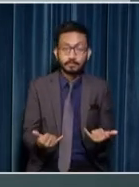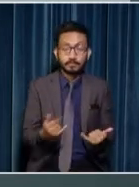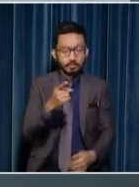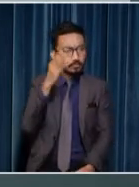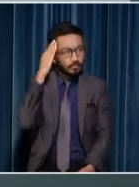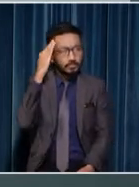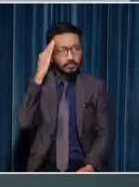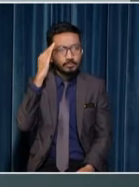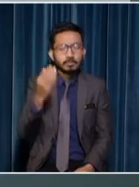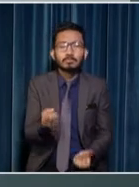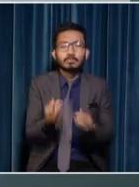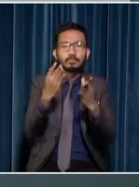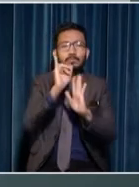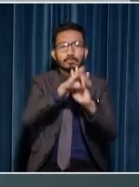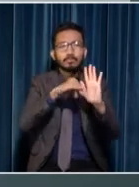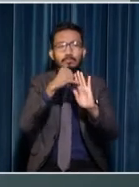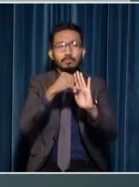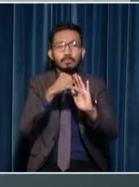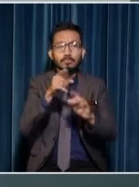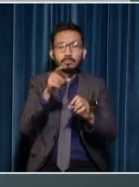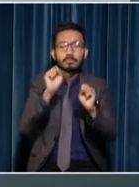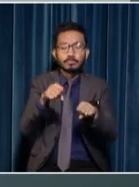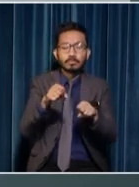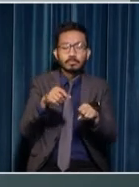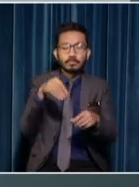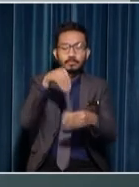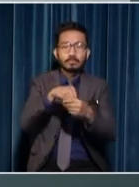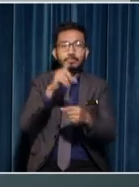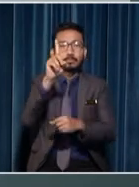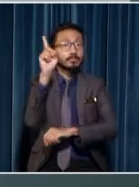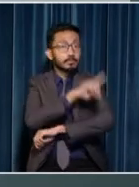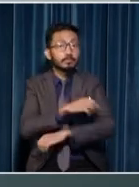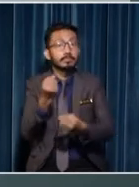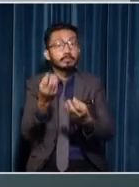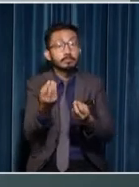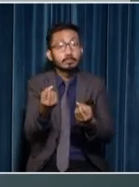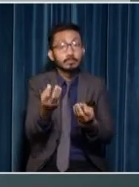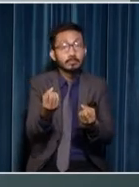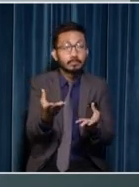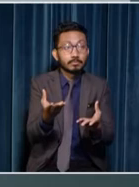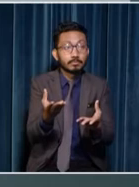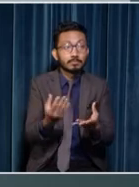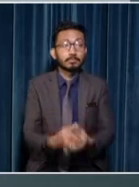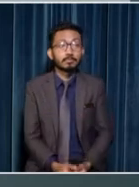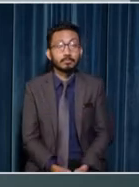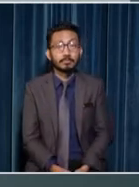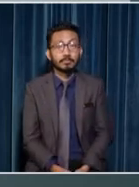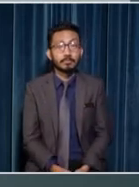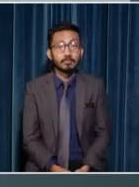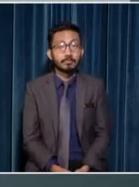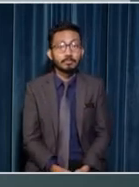there are in a day? One complete circle of the hour hand